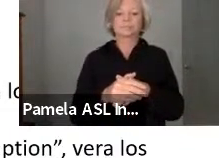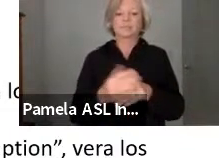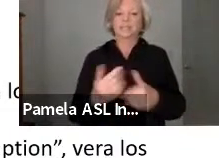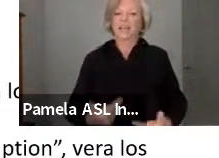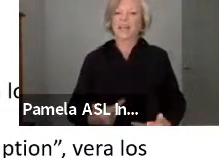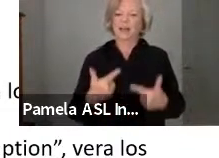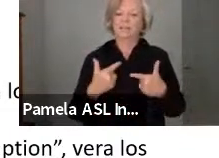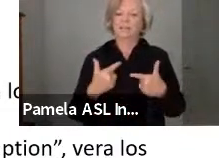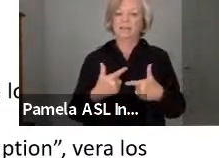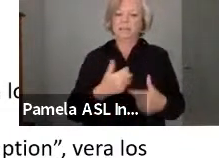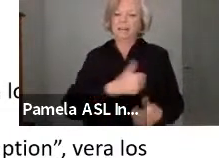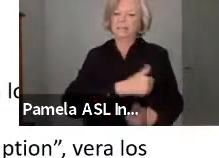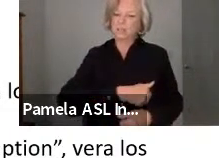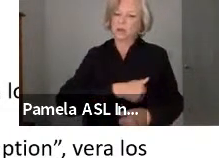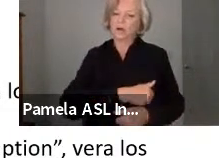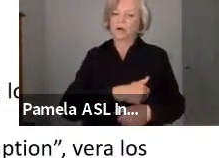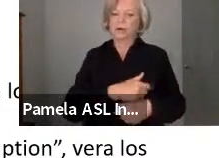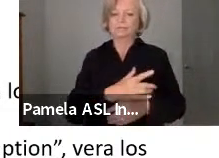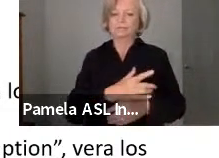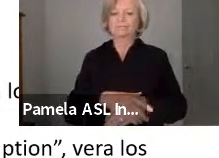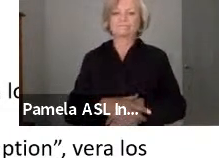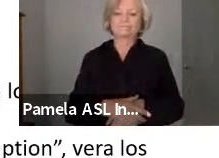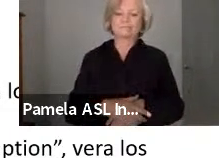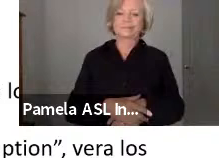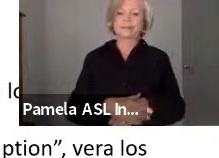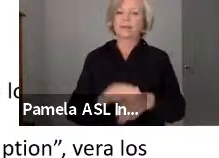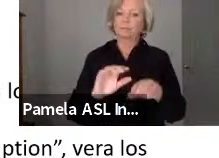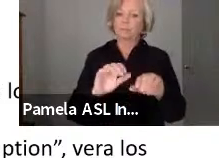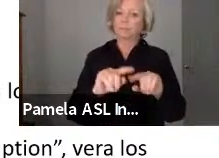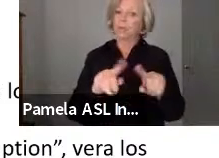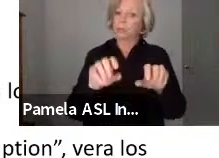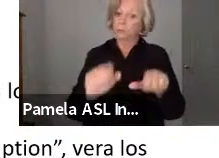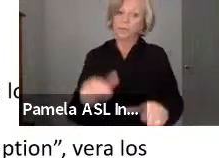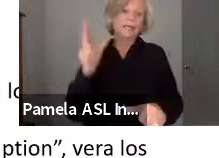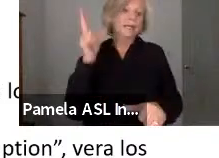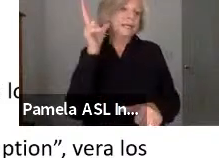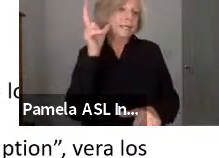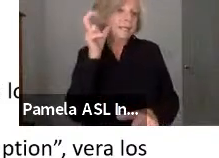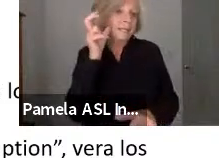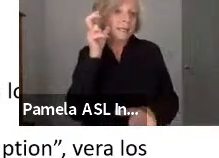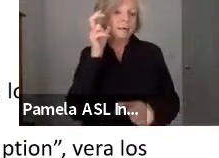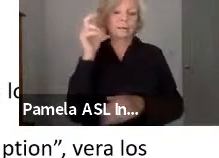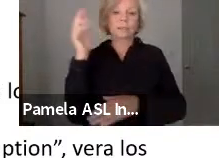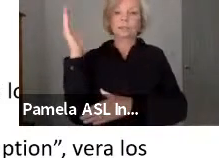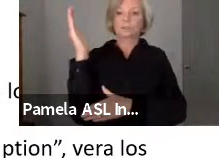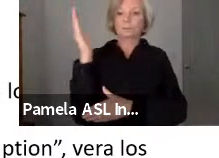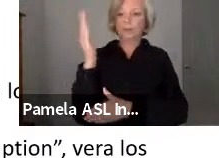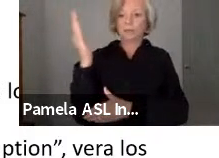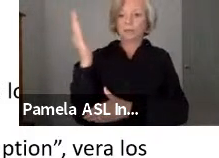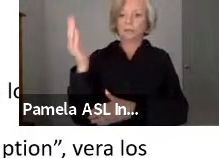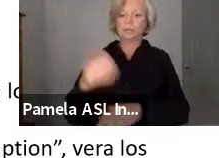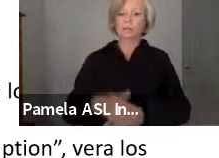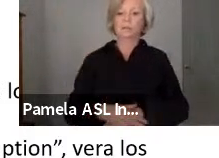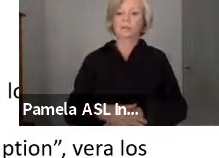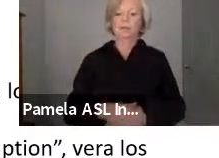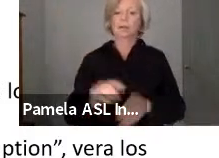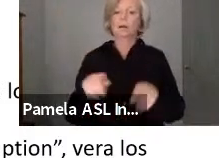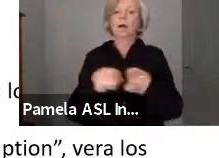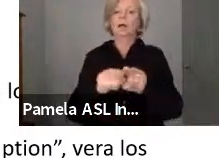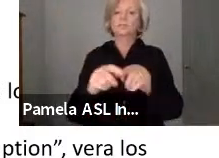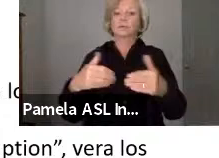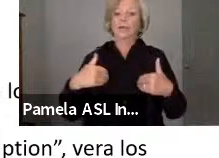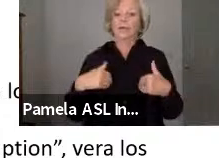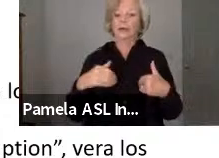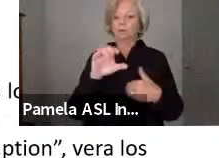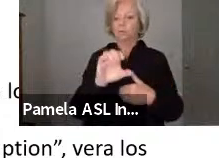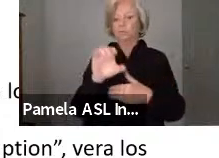we apologize for that. And you'll be able to hear the speakers. Other than that, we also have closed captioning. And so